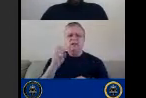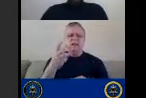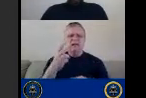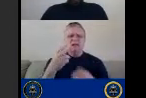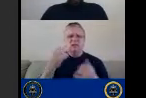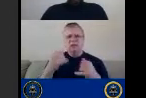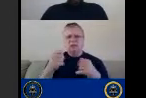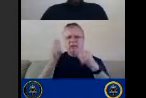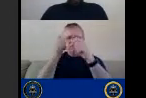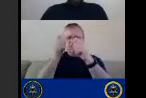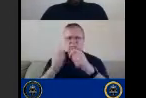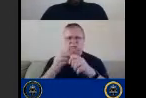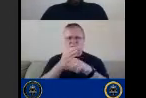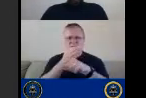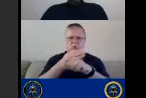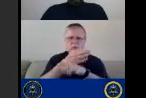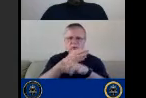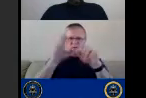plywood and louvering.